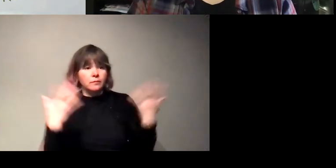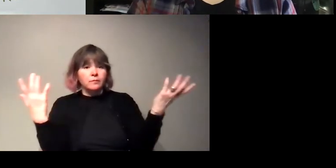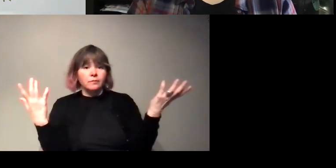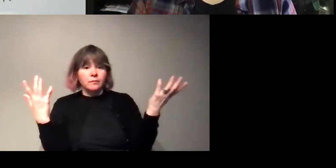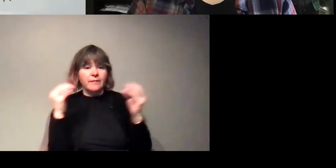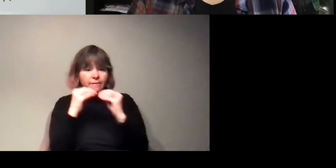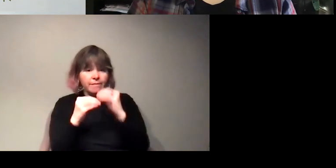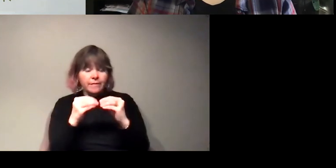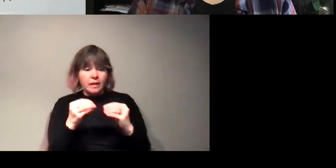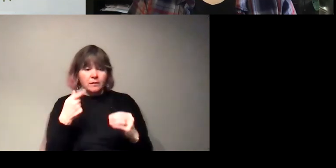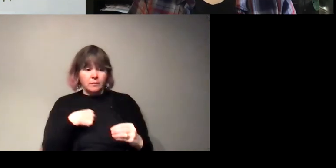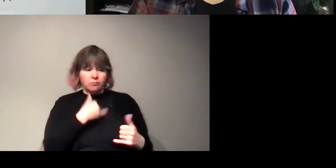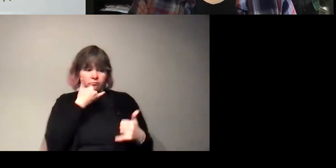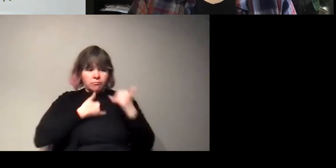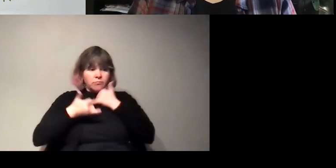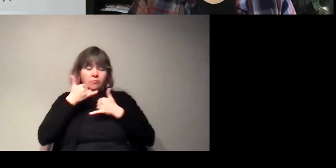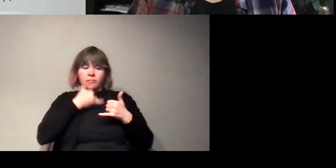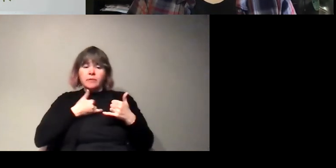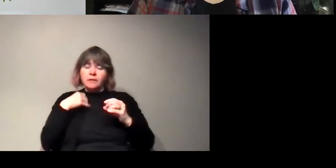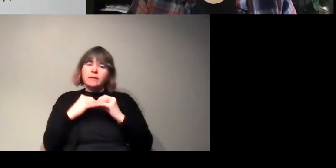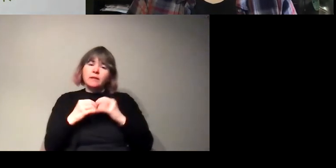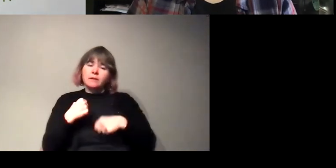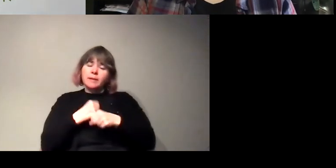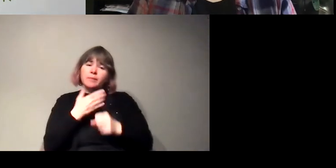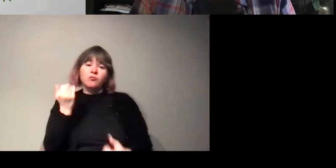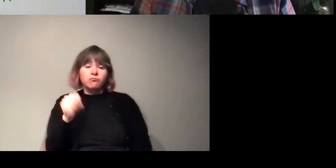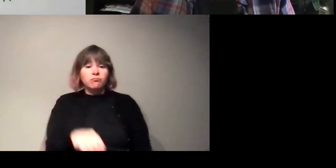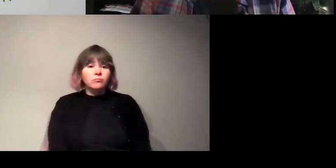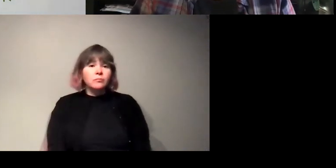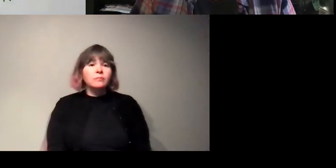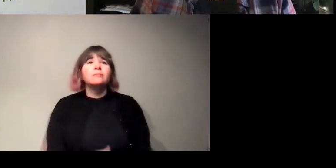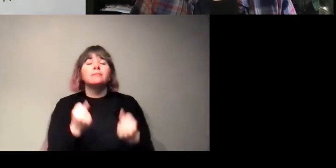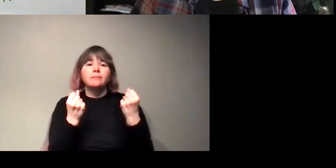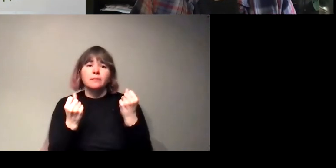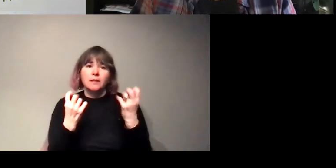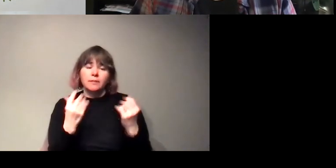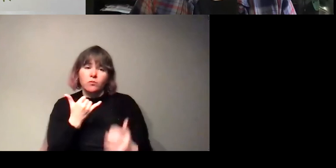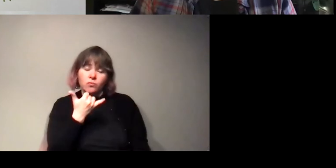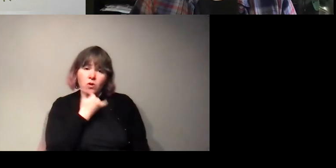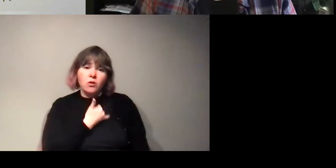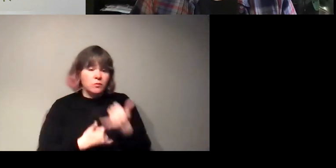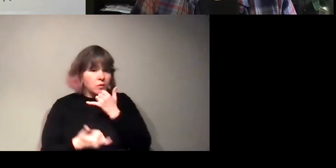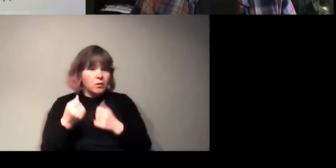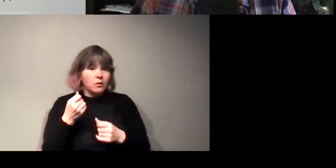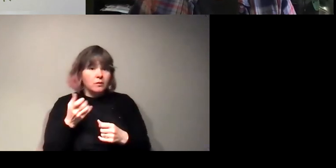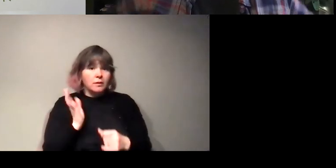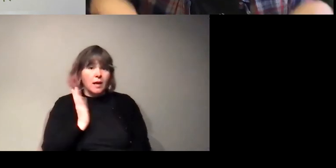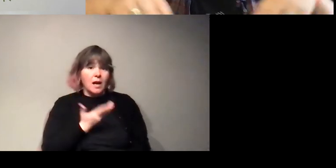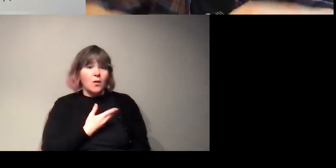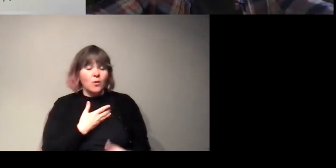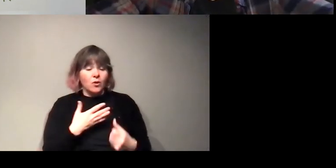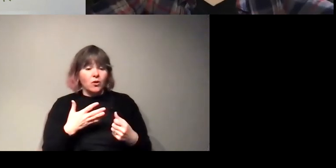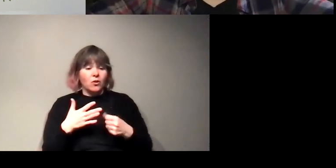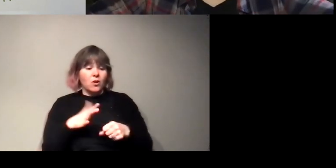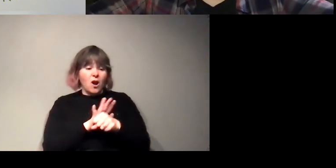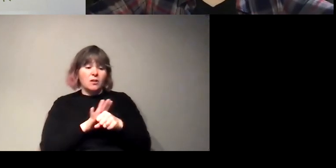fix some of the wrongs that we're still living with. Yeah, a lot of wrongs in our continent. Big